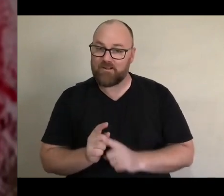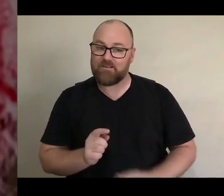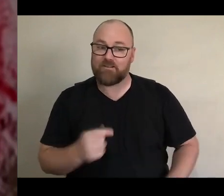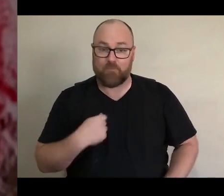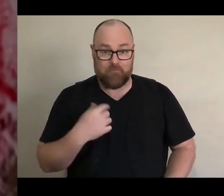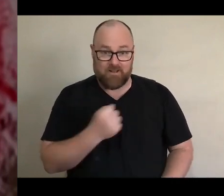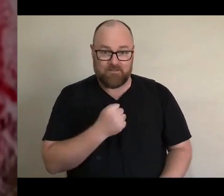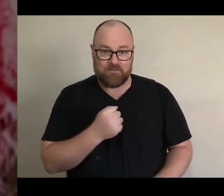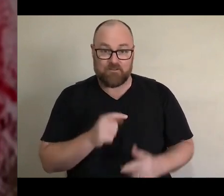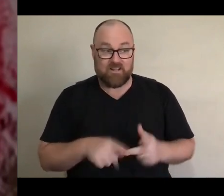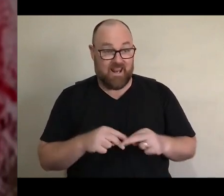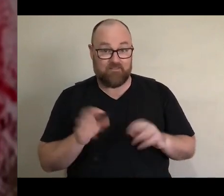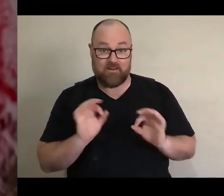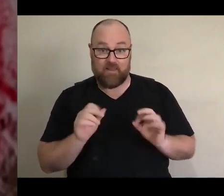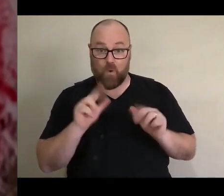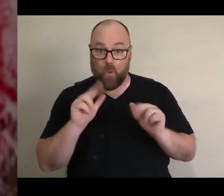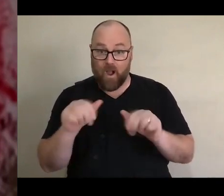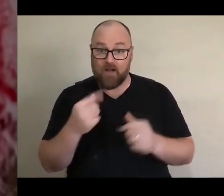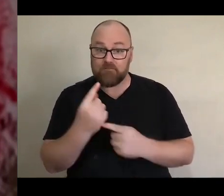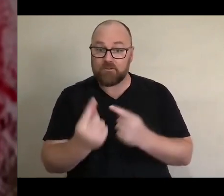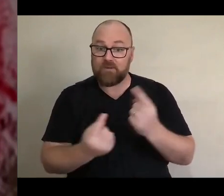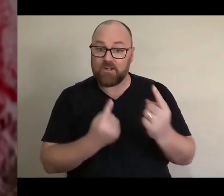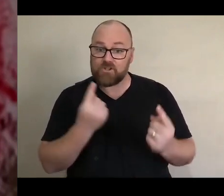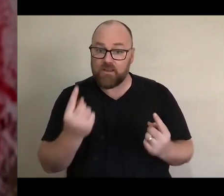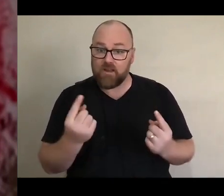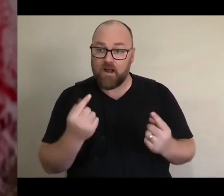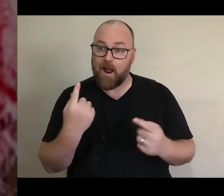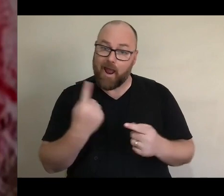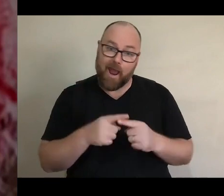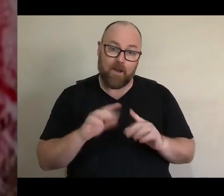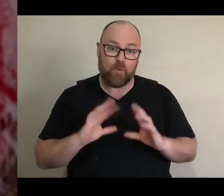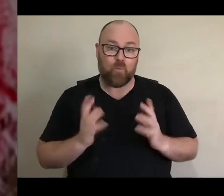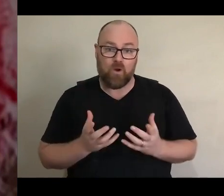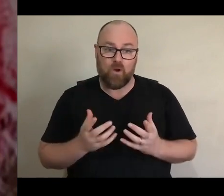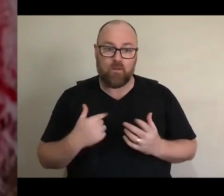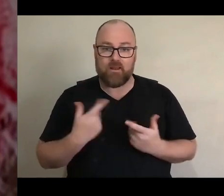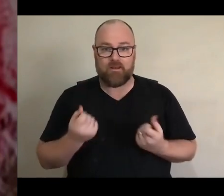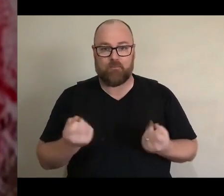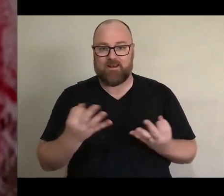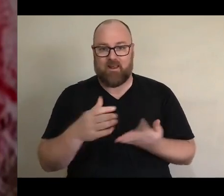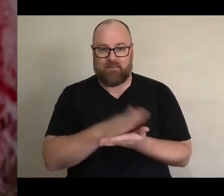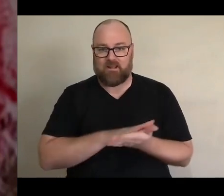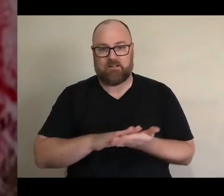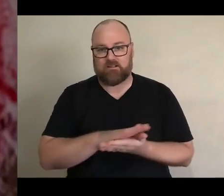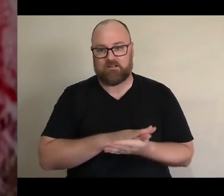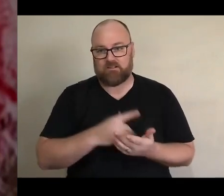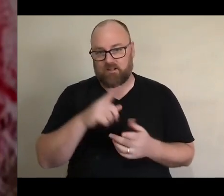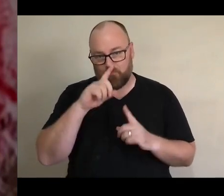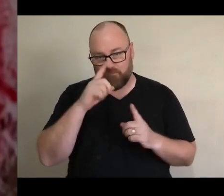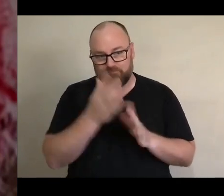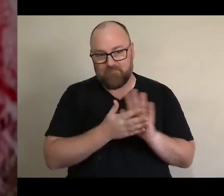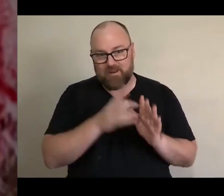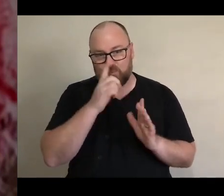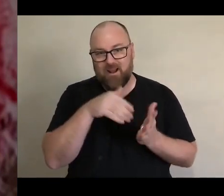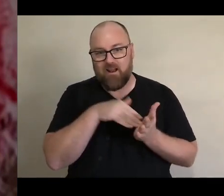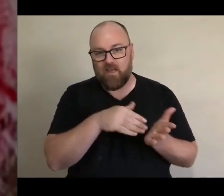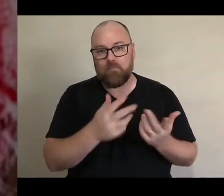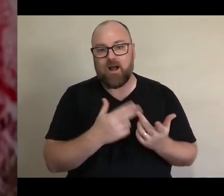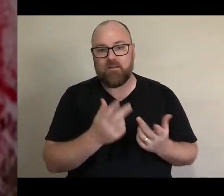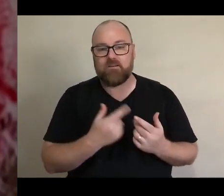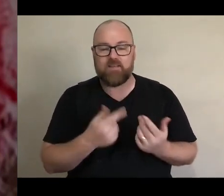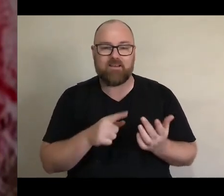don't look after each other and the world around us, there'll be nothing. We can't help others, can we? So that's Yinjamara.